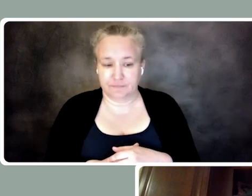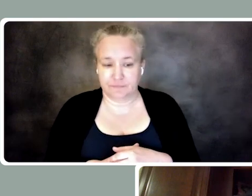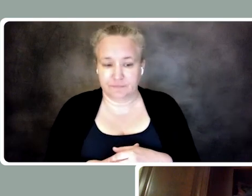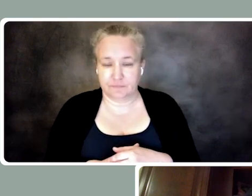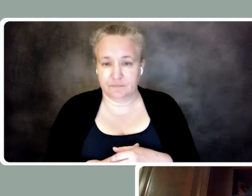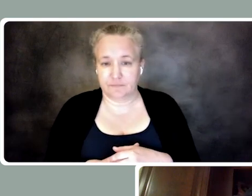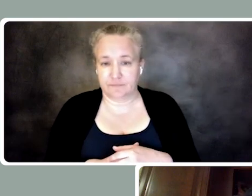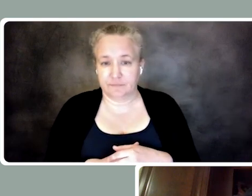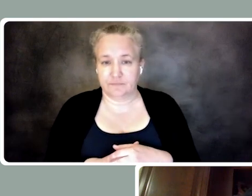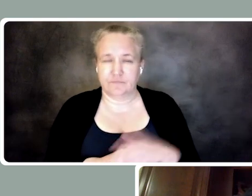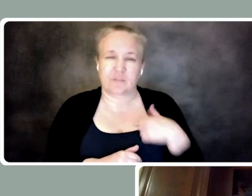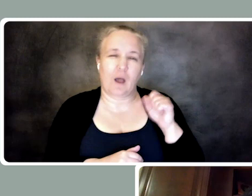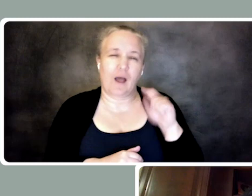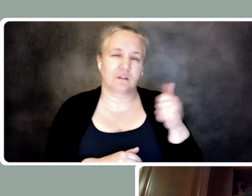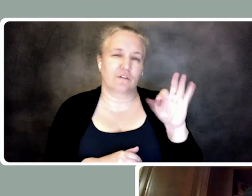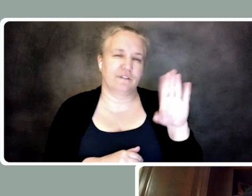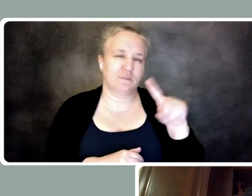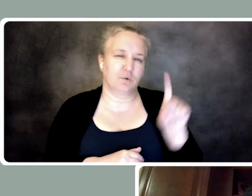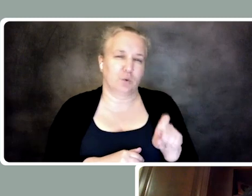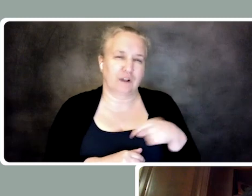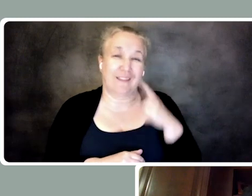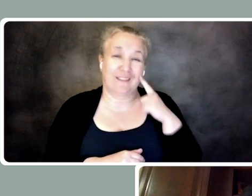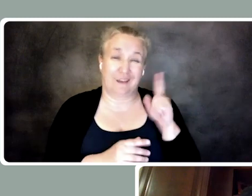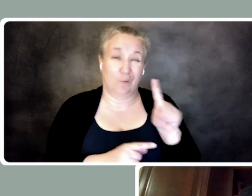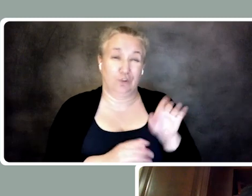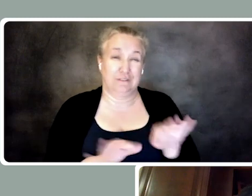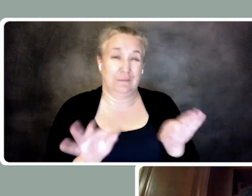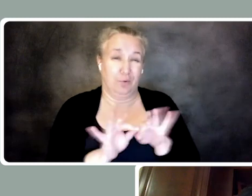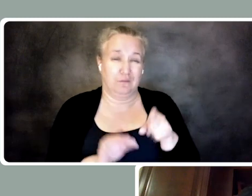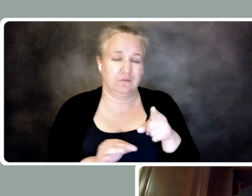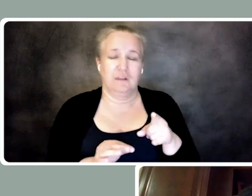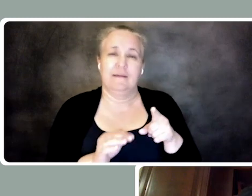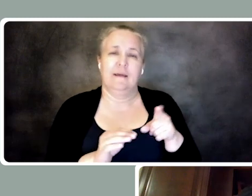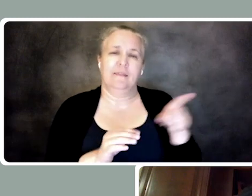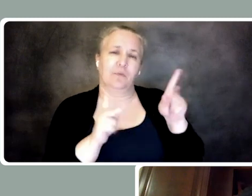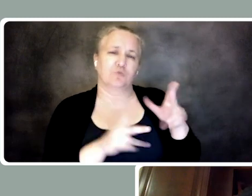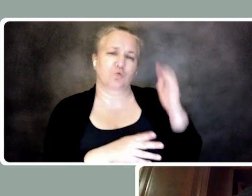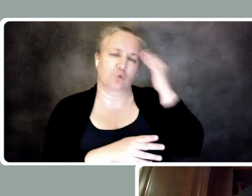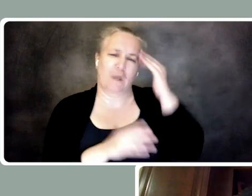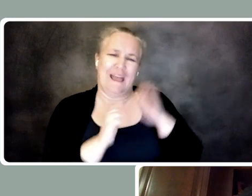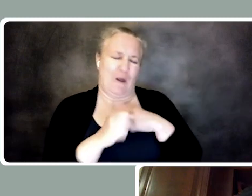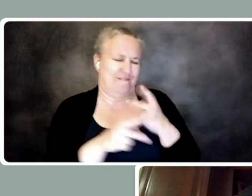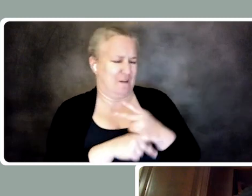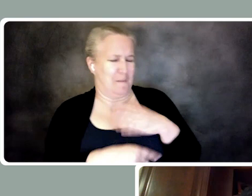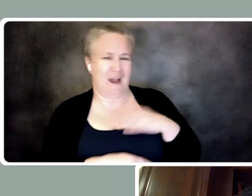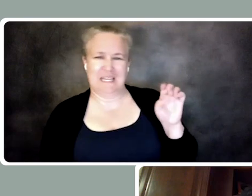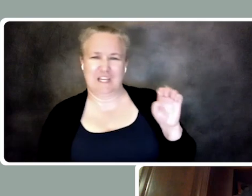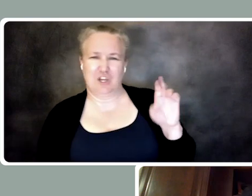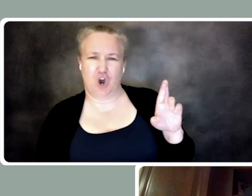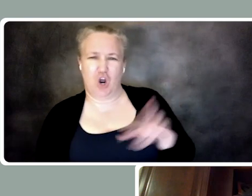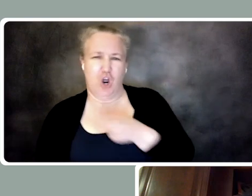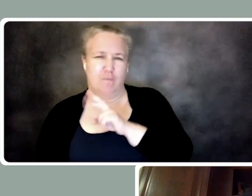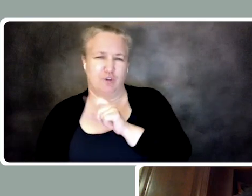I'm going to ask another Facebook question. I think it's an important one. How do I find out what my estrogen receptor and